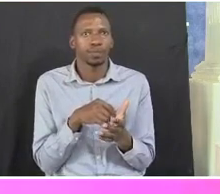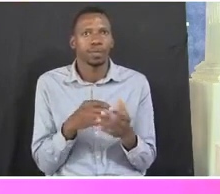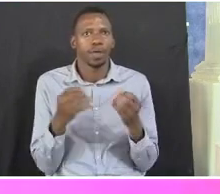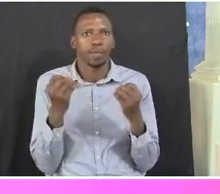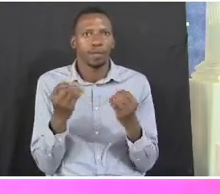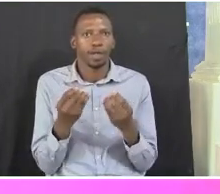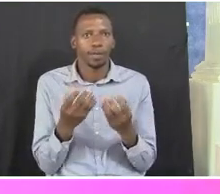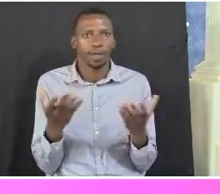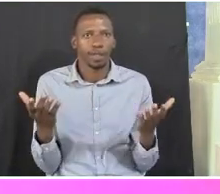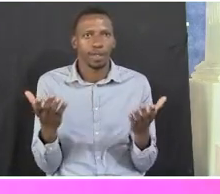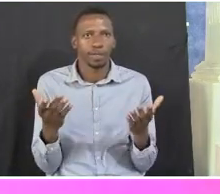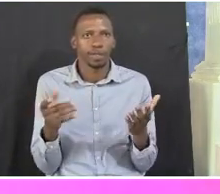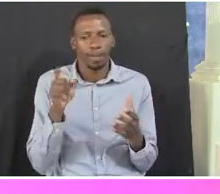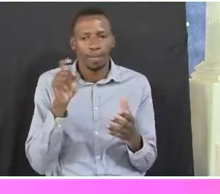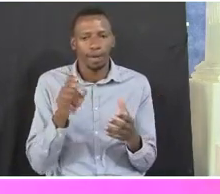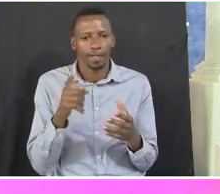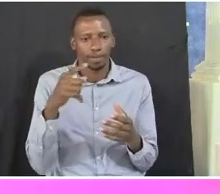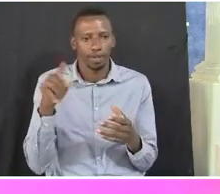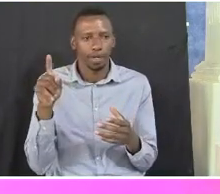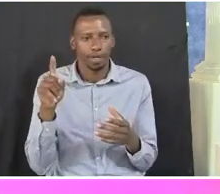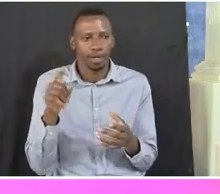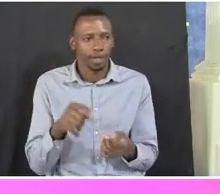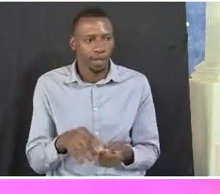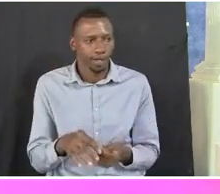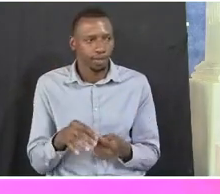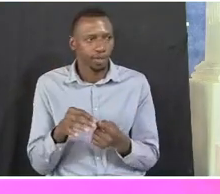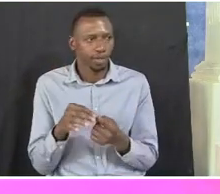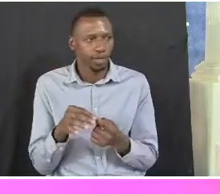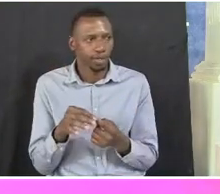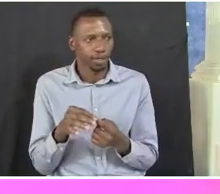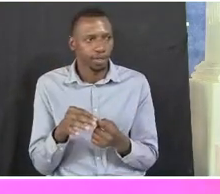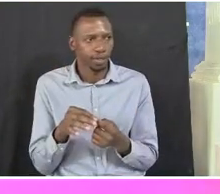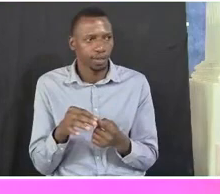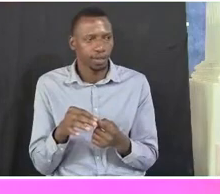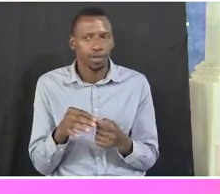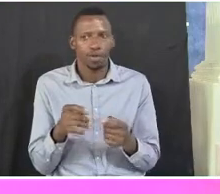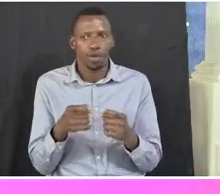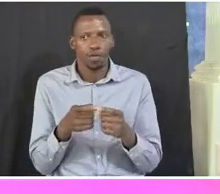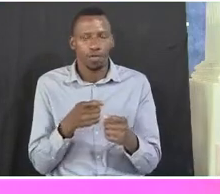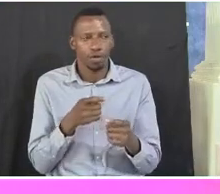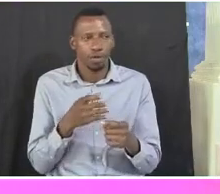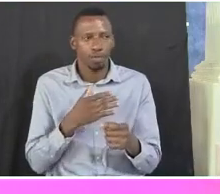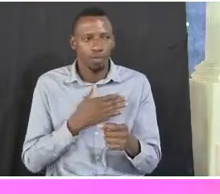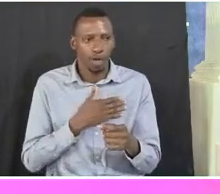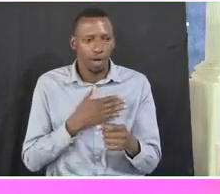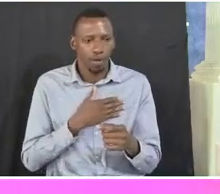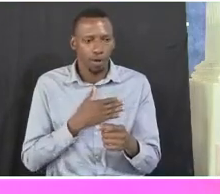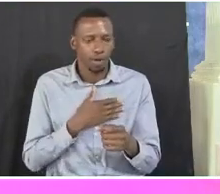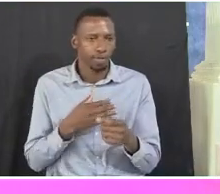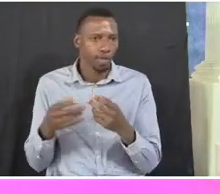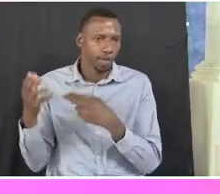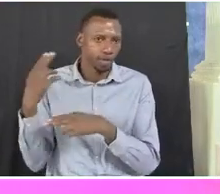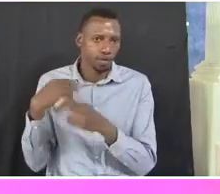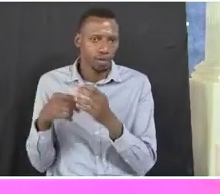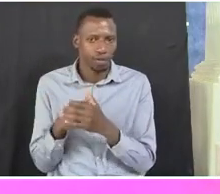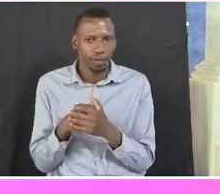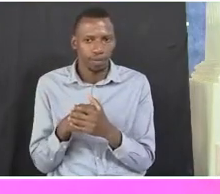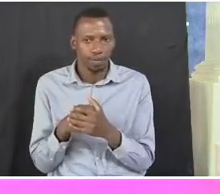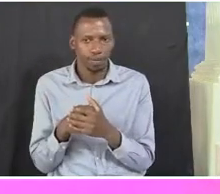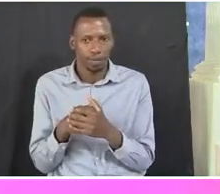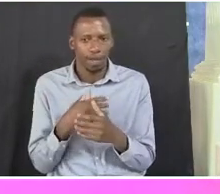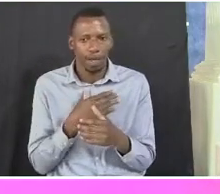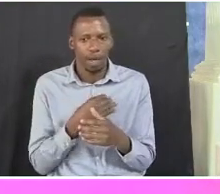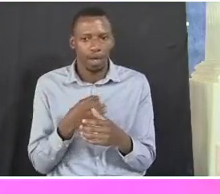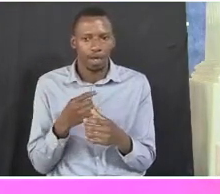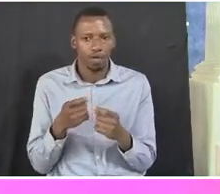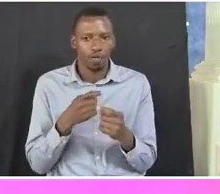several things have to be put right, and especially from our backgrounds and